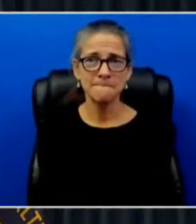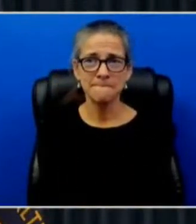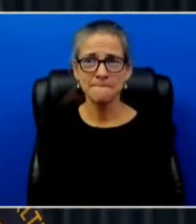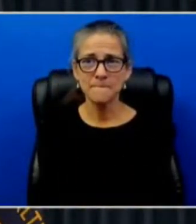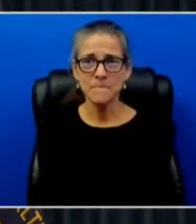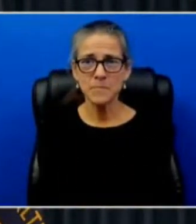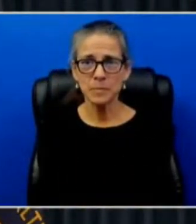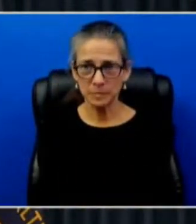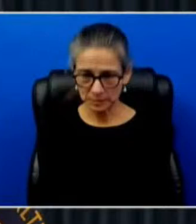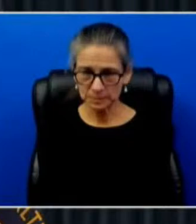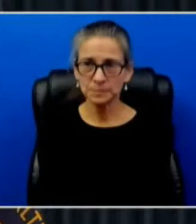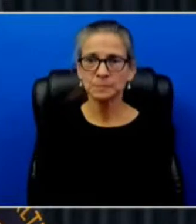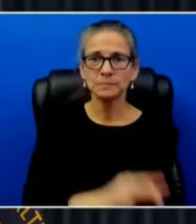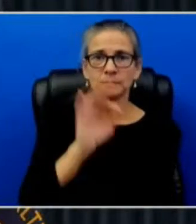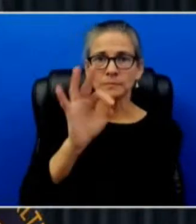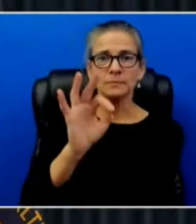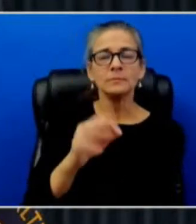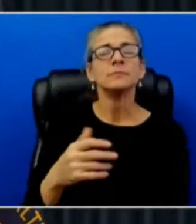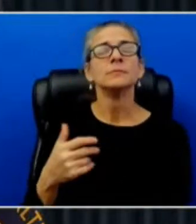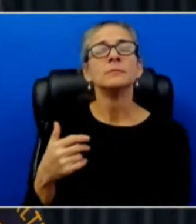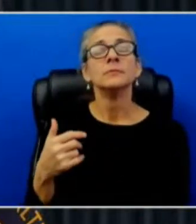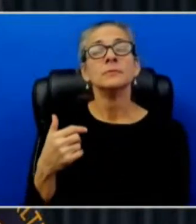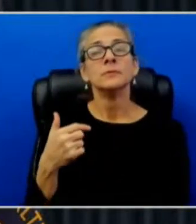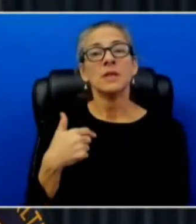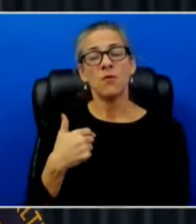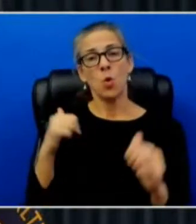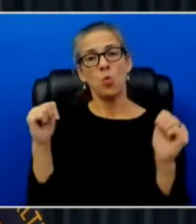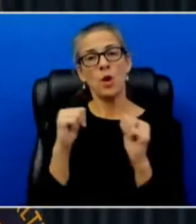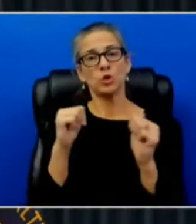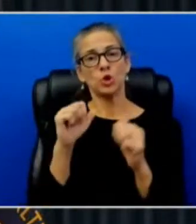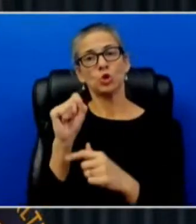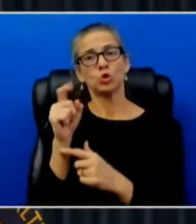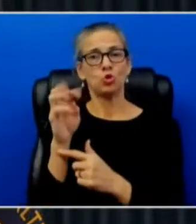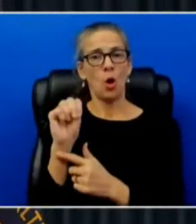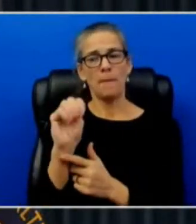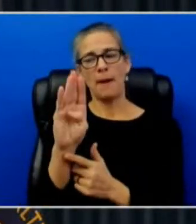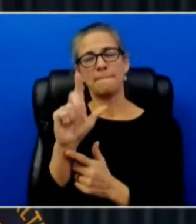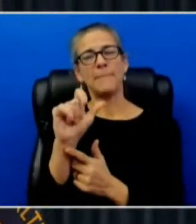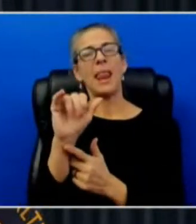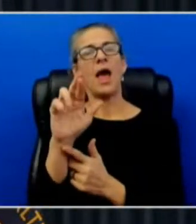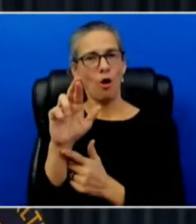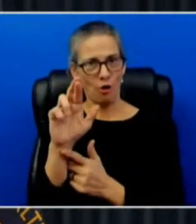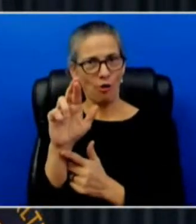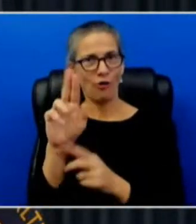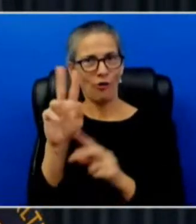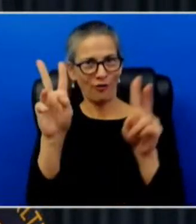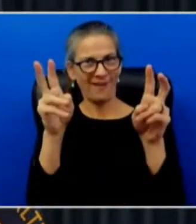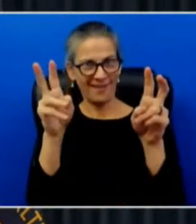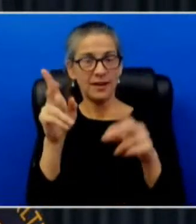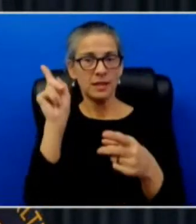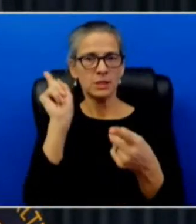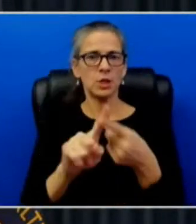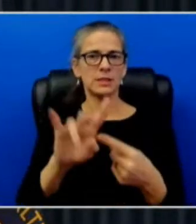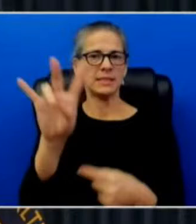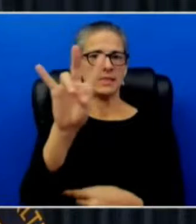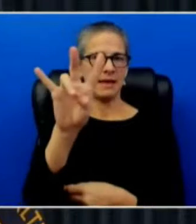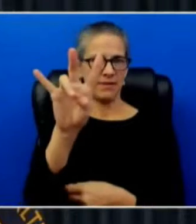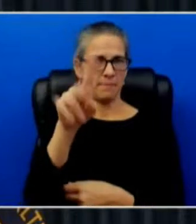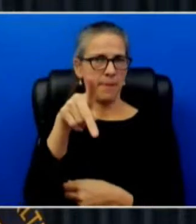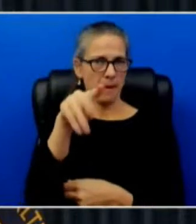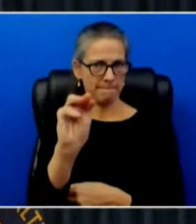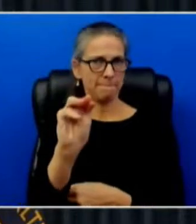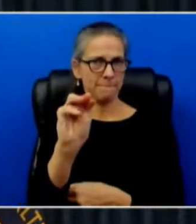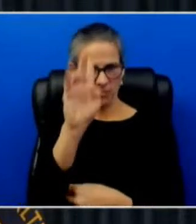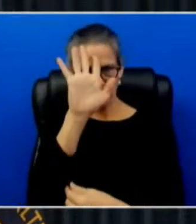All right, so we'll be dealing with Winter Storm Blair until at least 7 o'clock for Central Kentucky, midnight